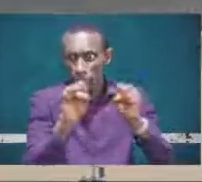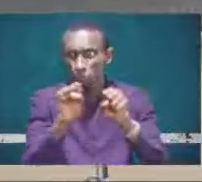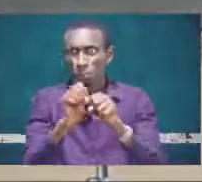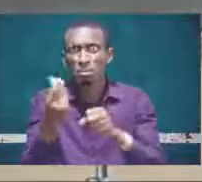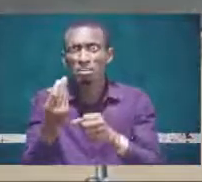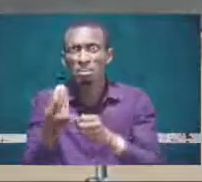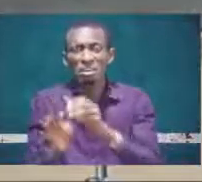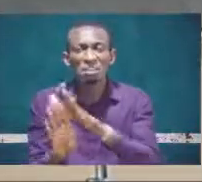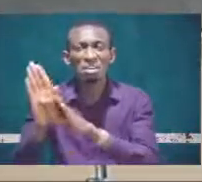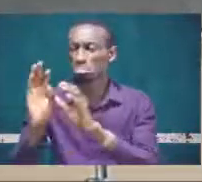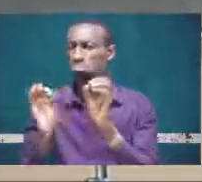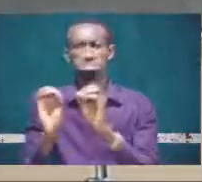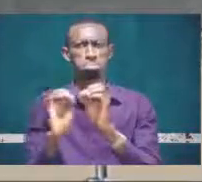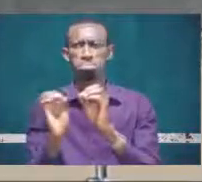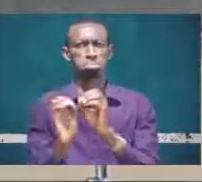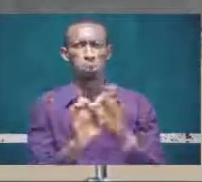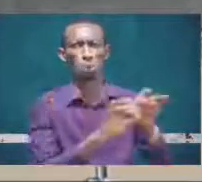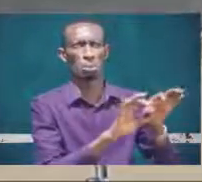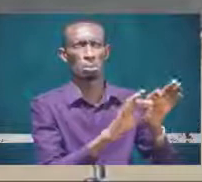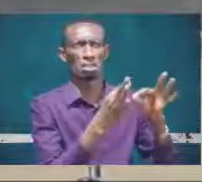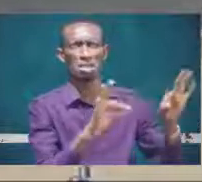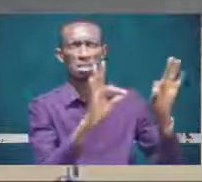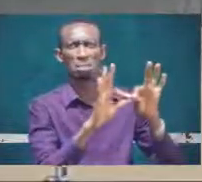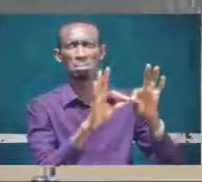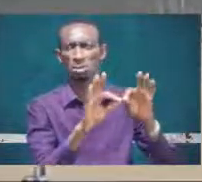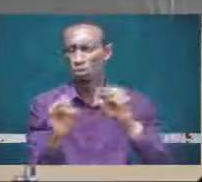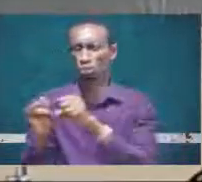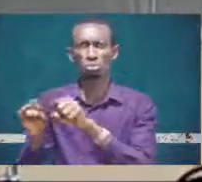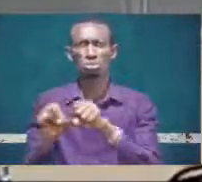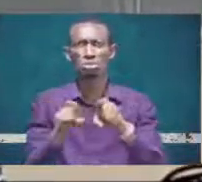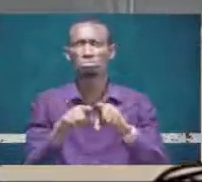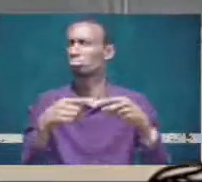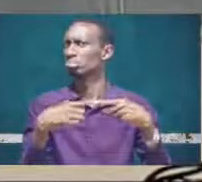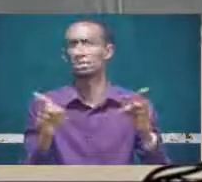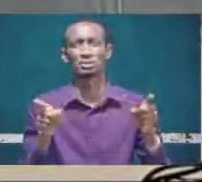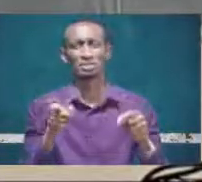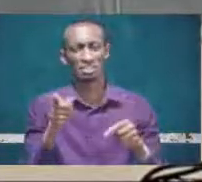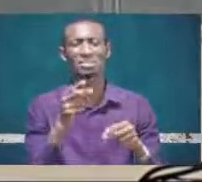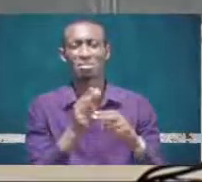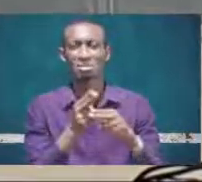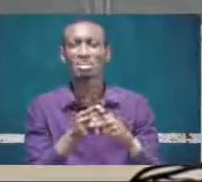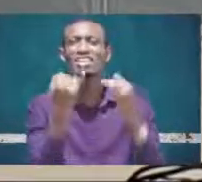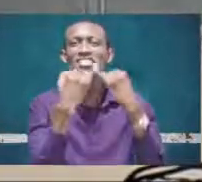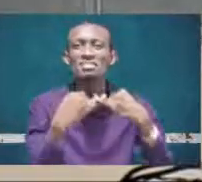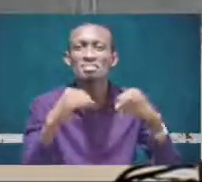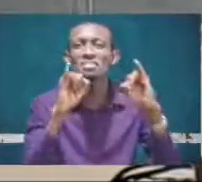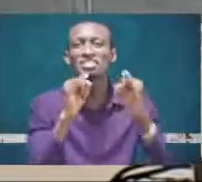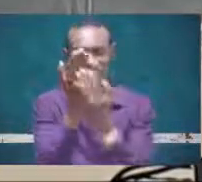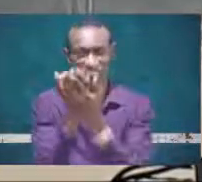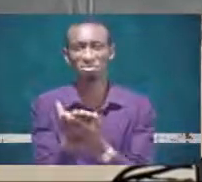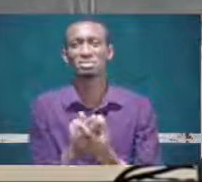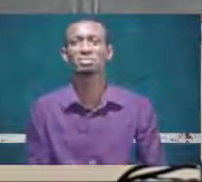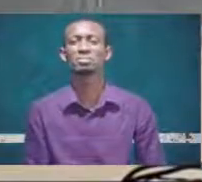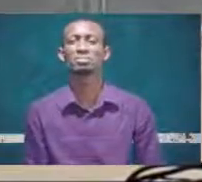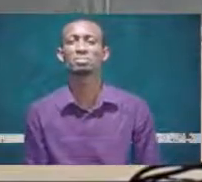be related. Those two commodities may not be related. So that is what you call independent demand. That's